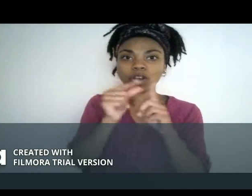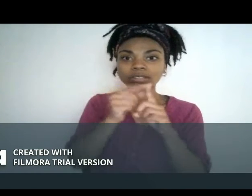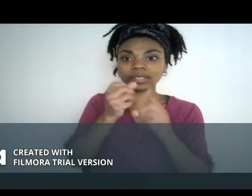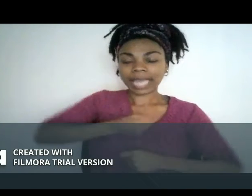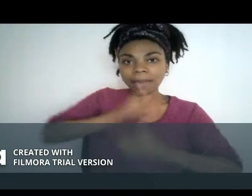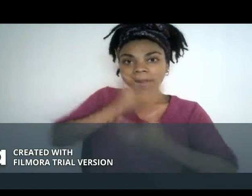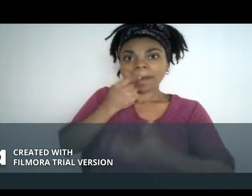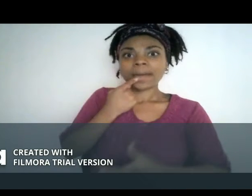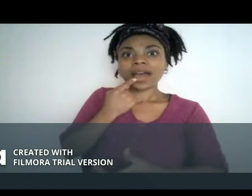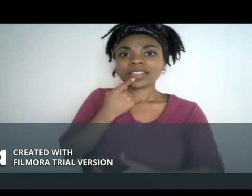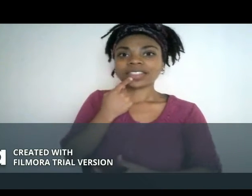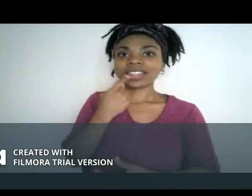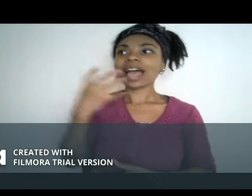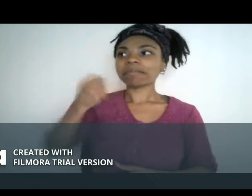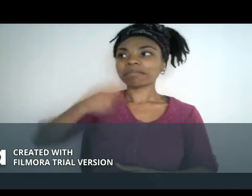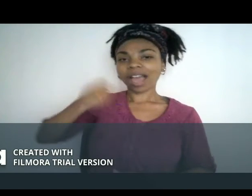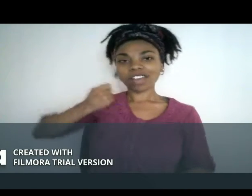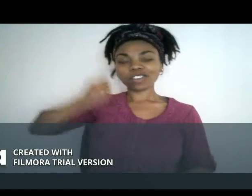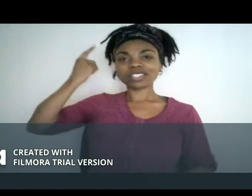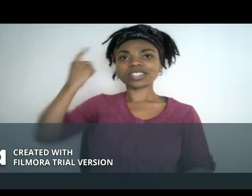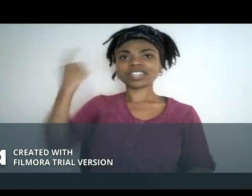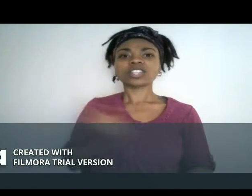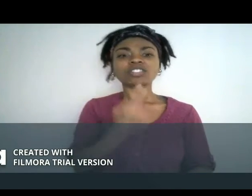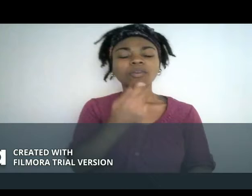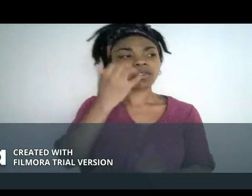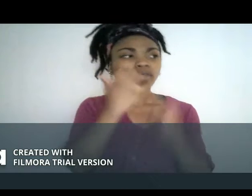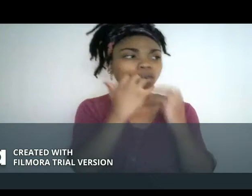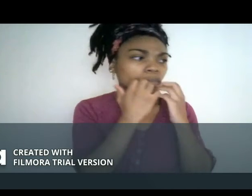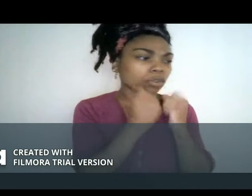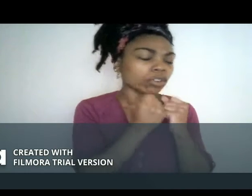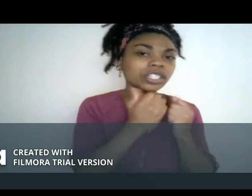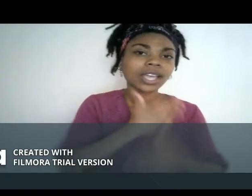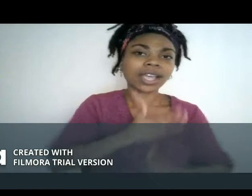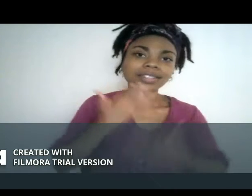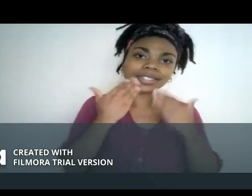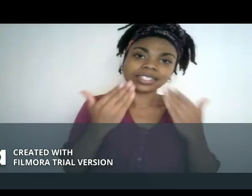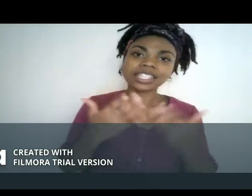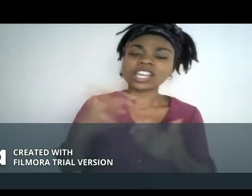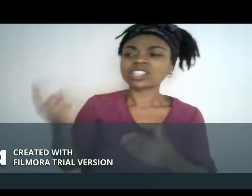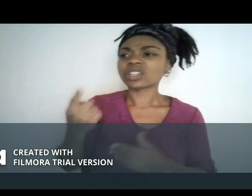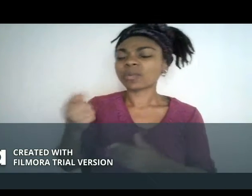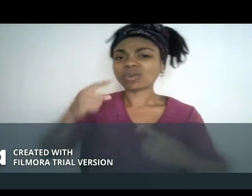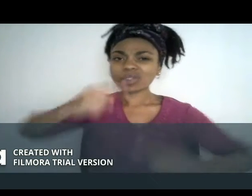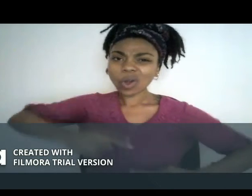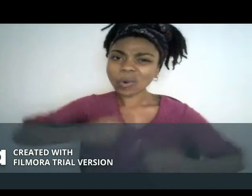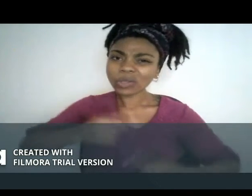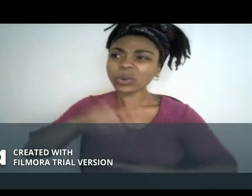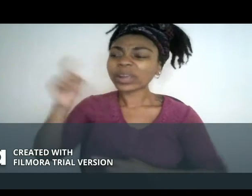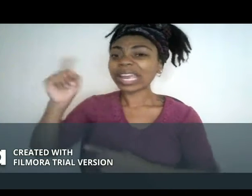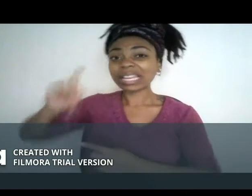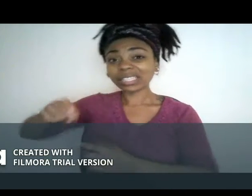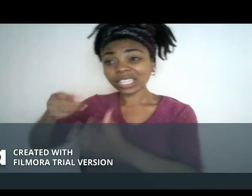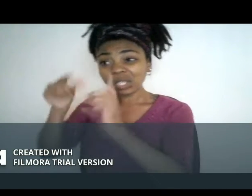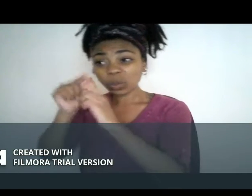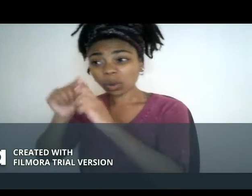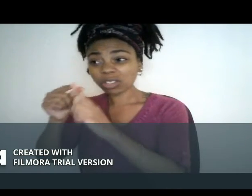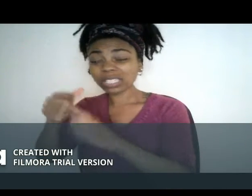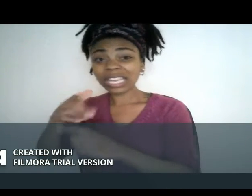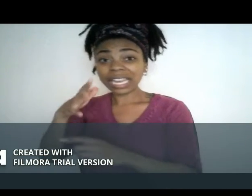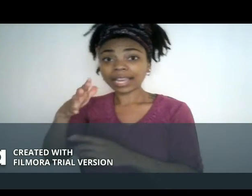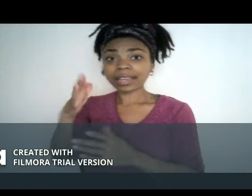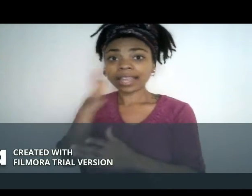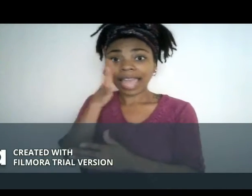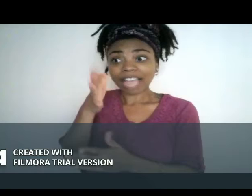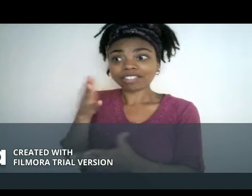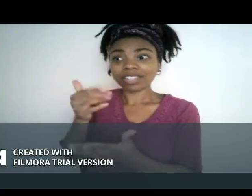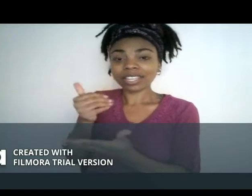understood. Somebody who appreciates it, that is going through it, that needs these words, and they actually getting